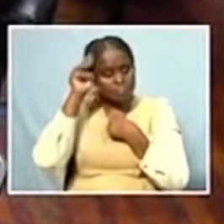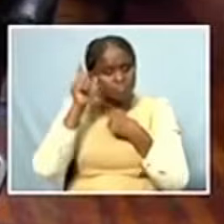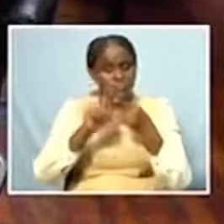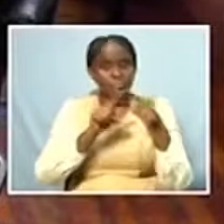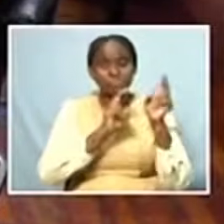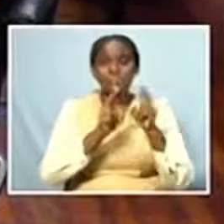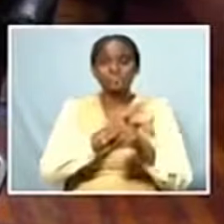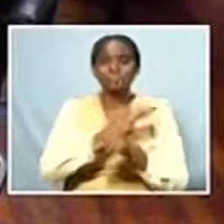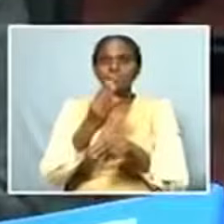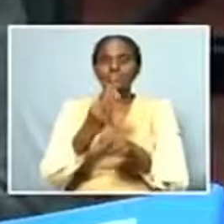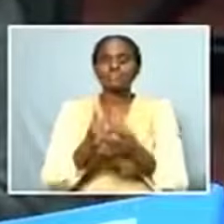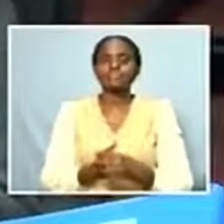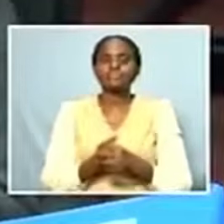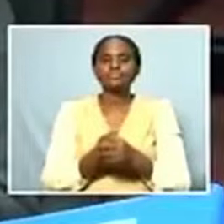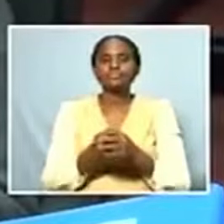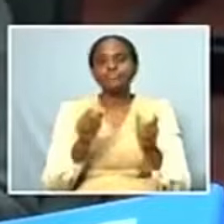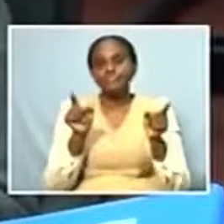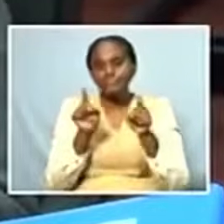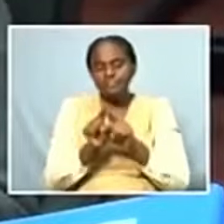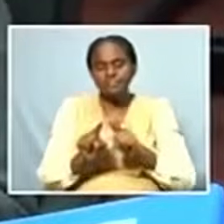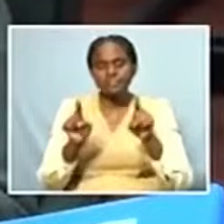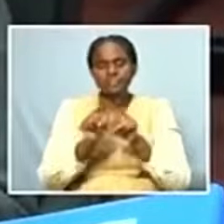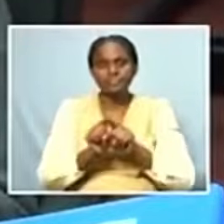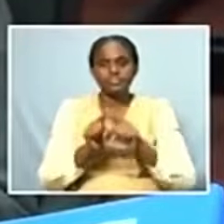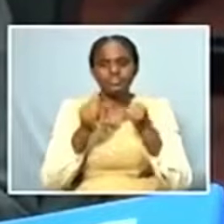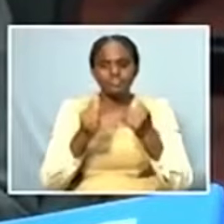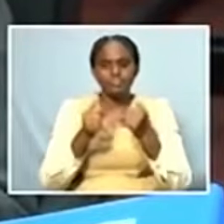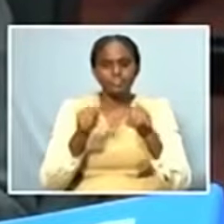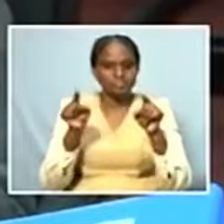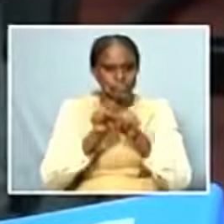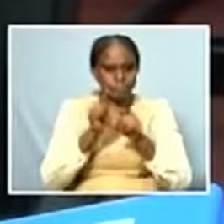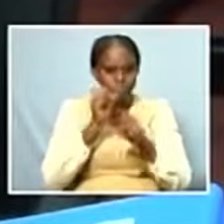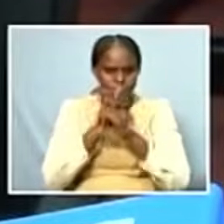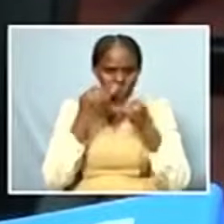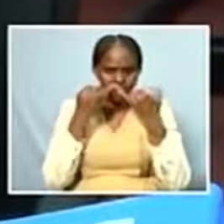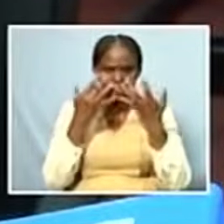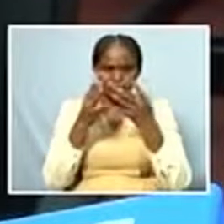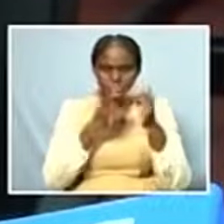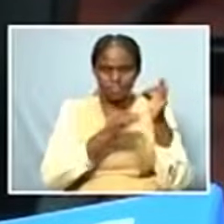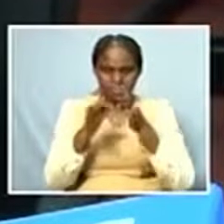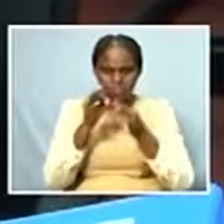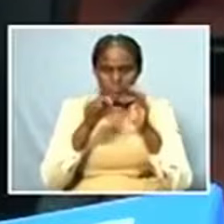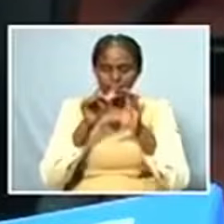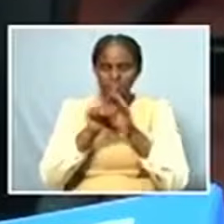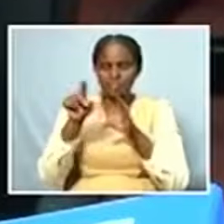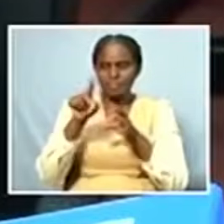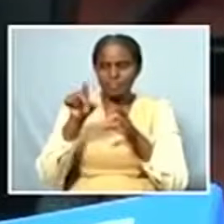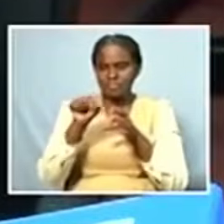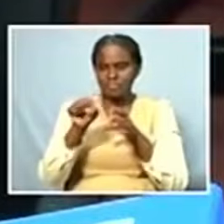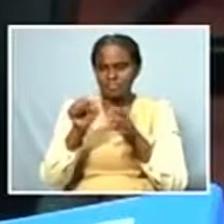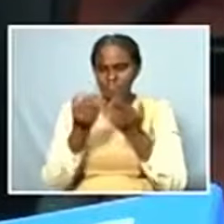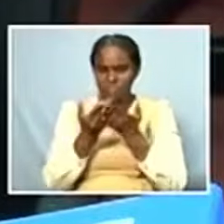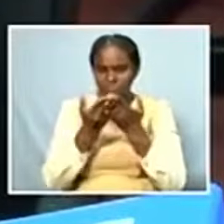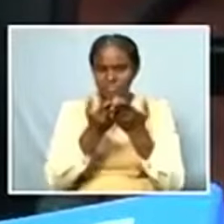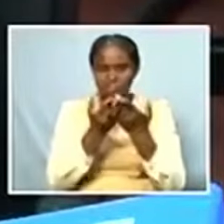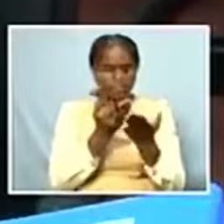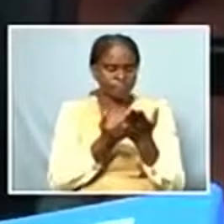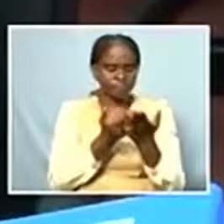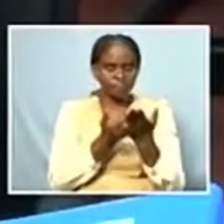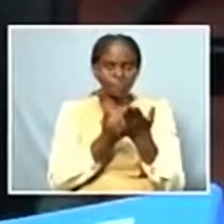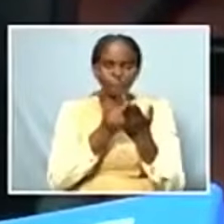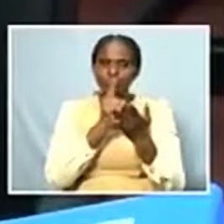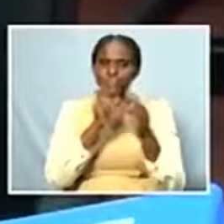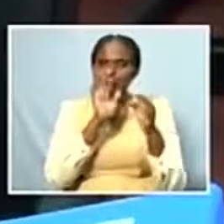respond. As it was stated in the PS's submission, that